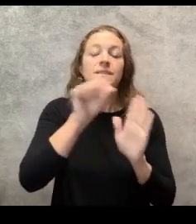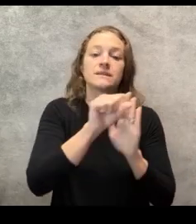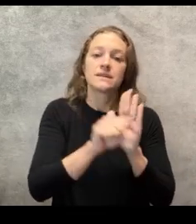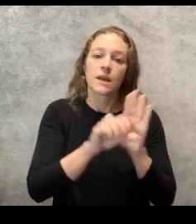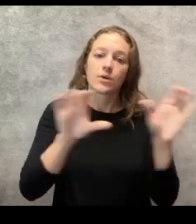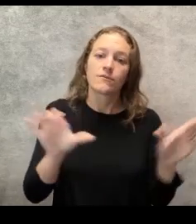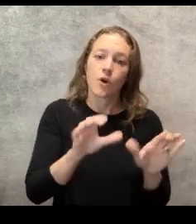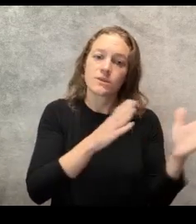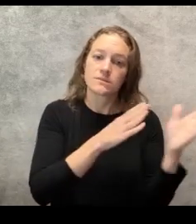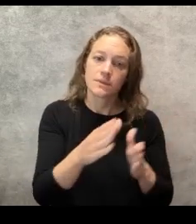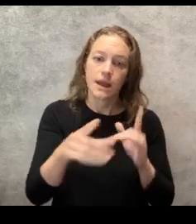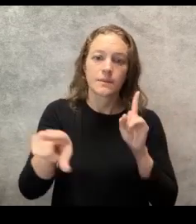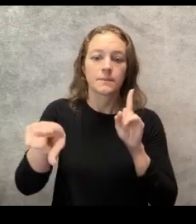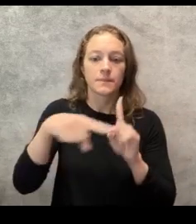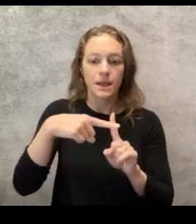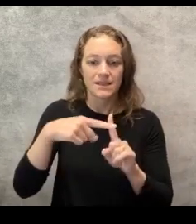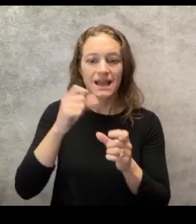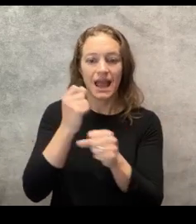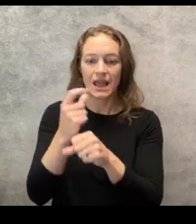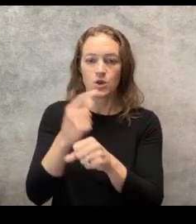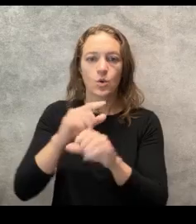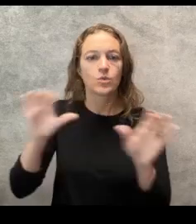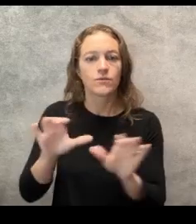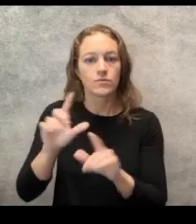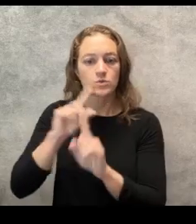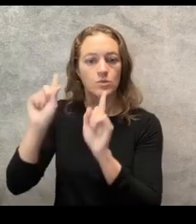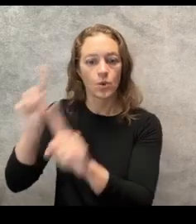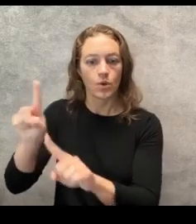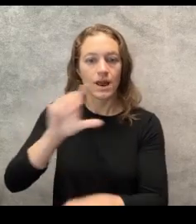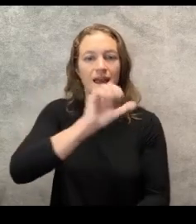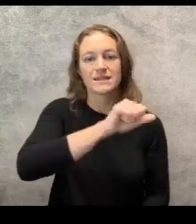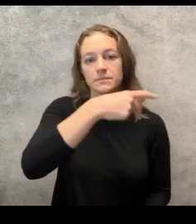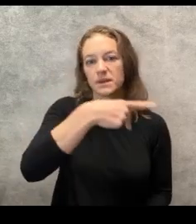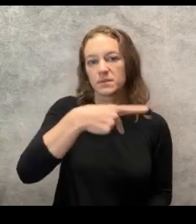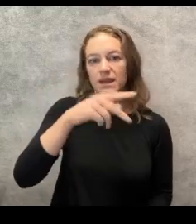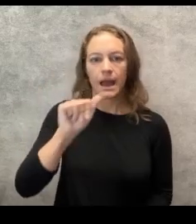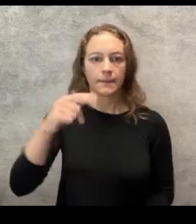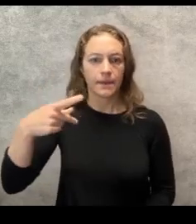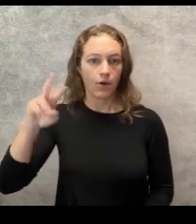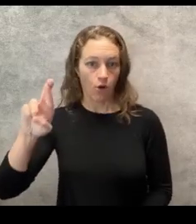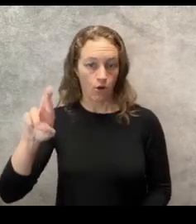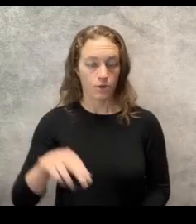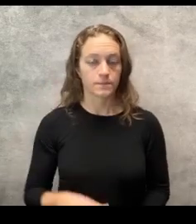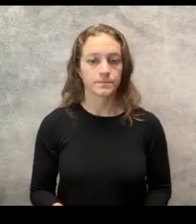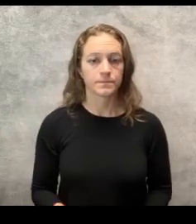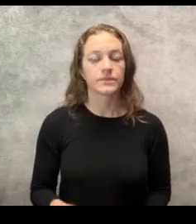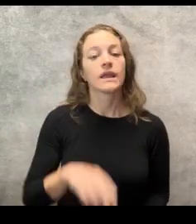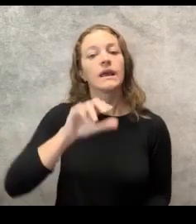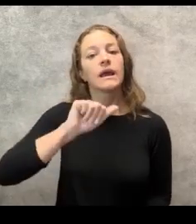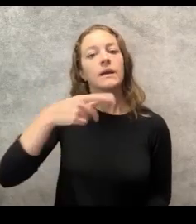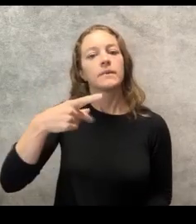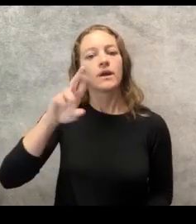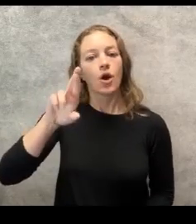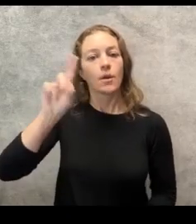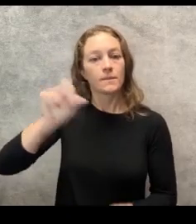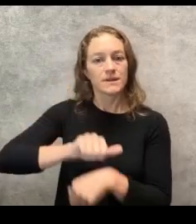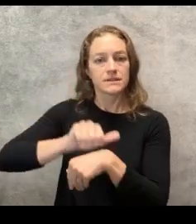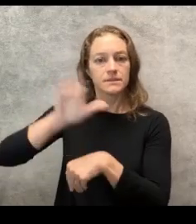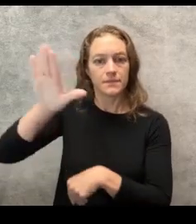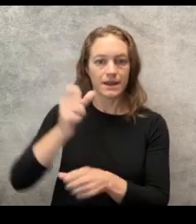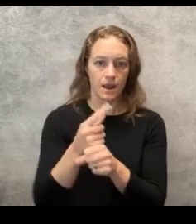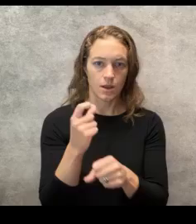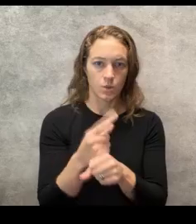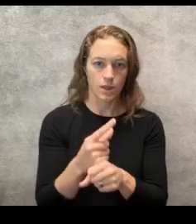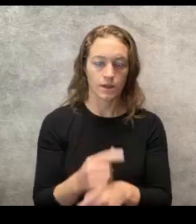Report, SPP APR. The APR must be submitted annually.